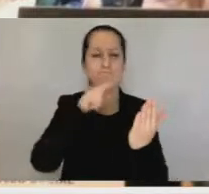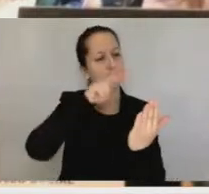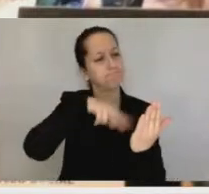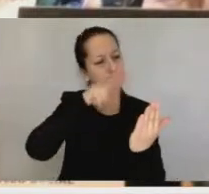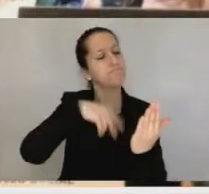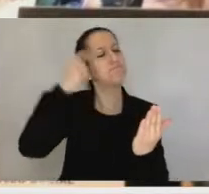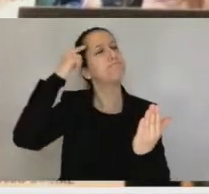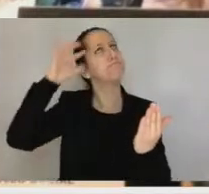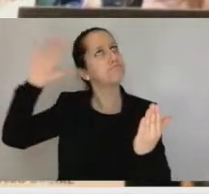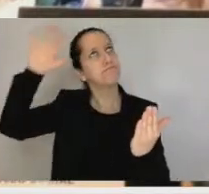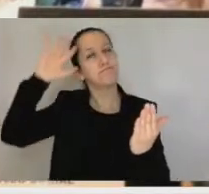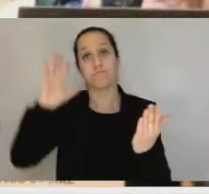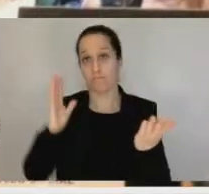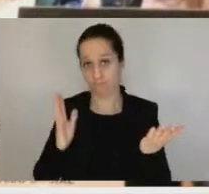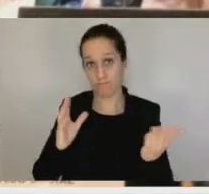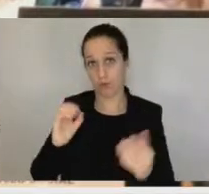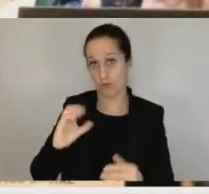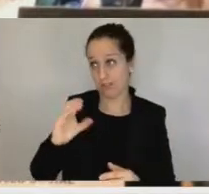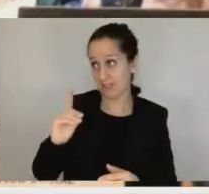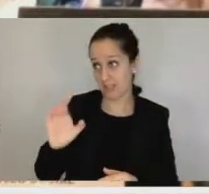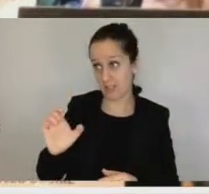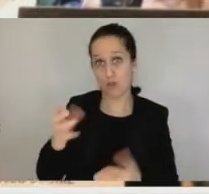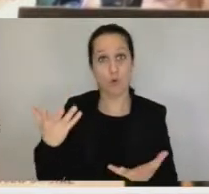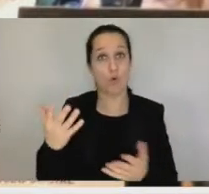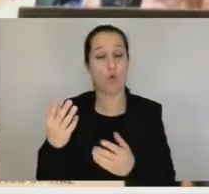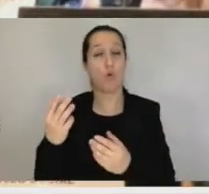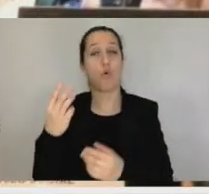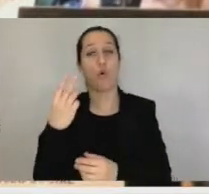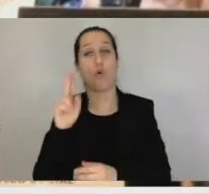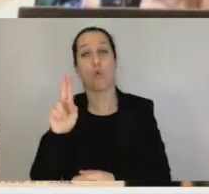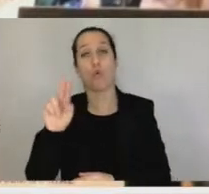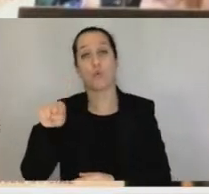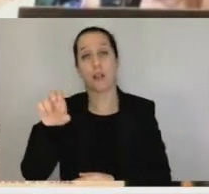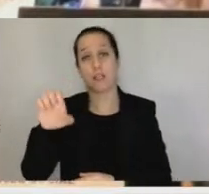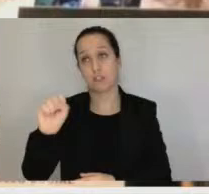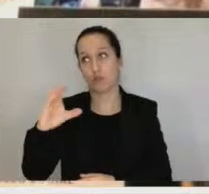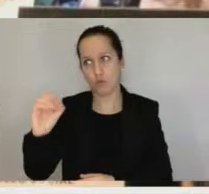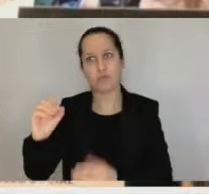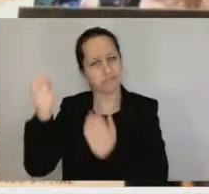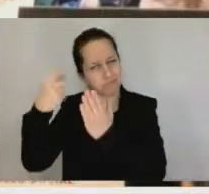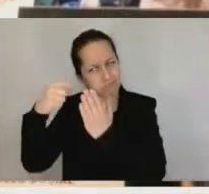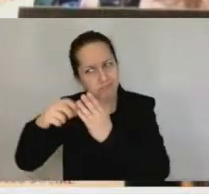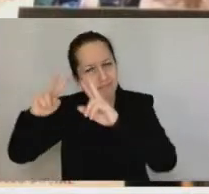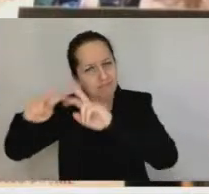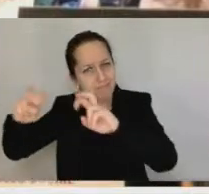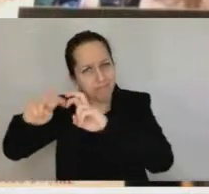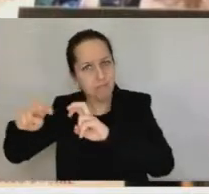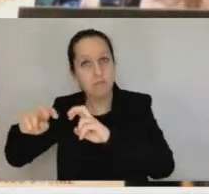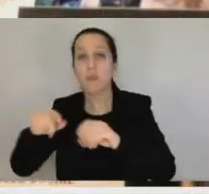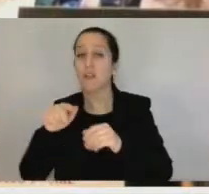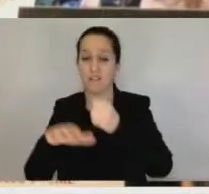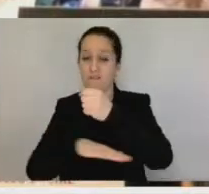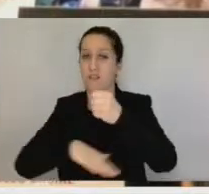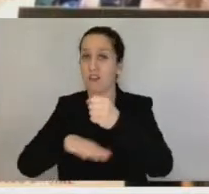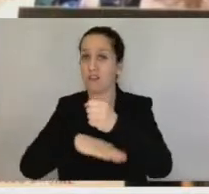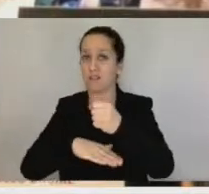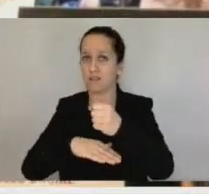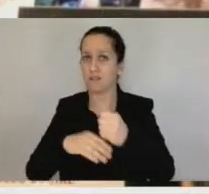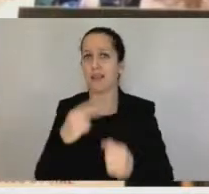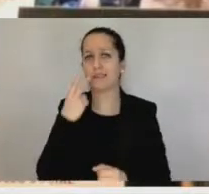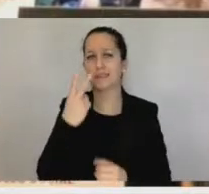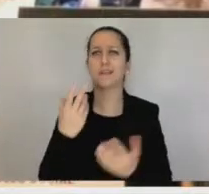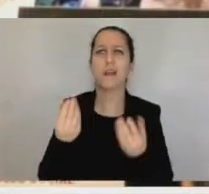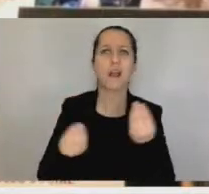example, literacy. The literacy rate is a good way to measure that. We know that UNESCO does this in the region, but that's not the